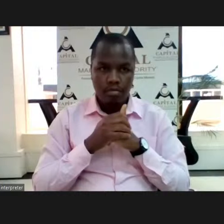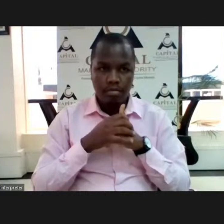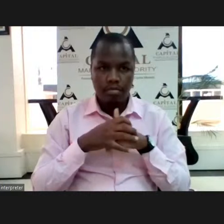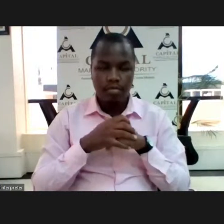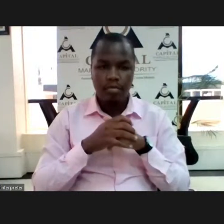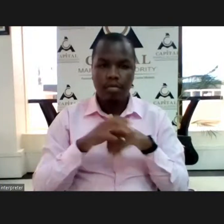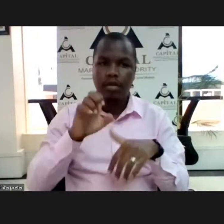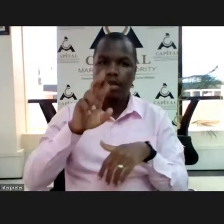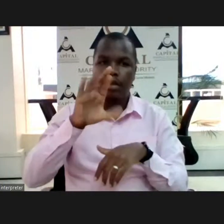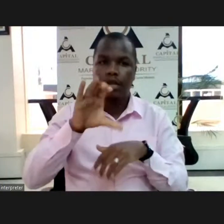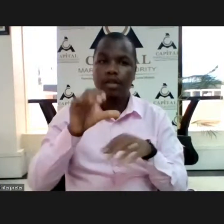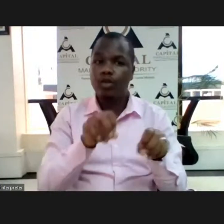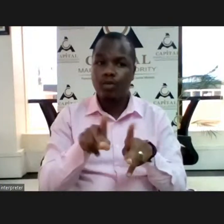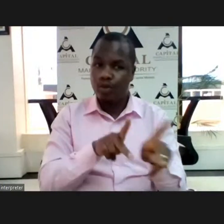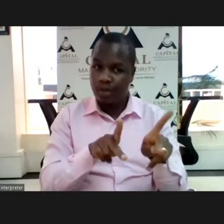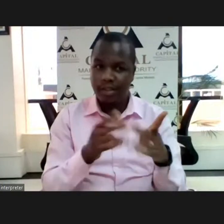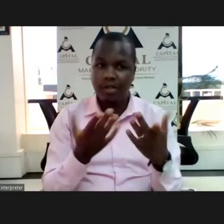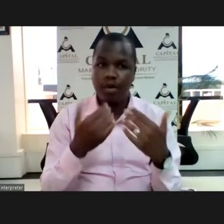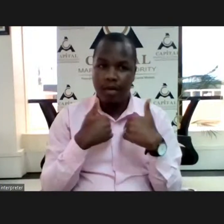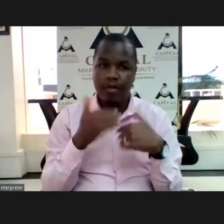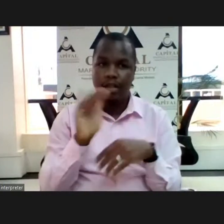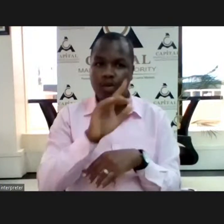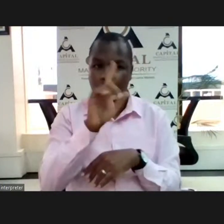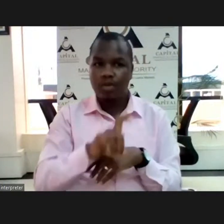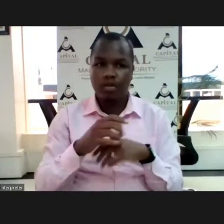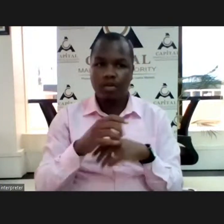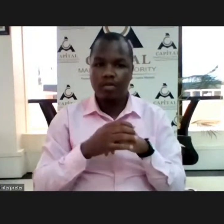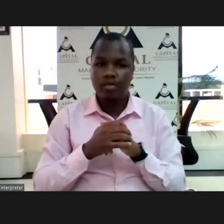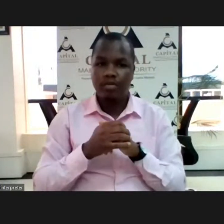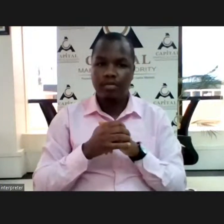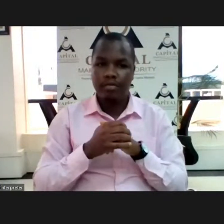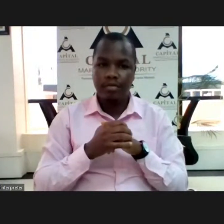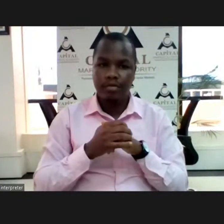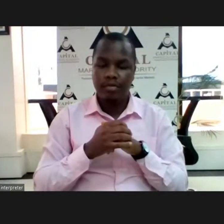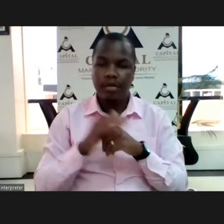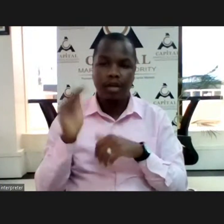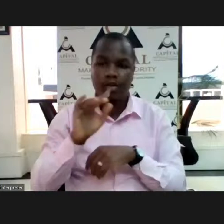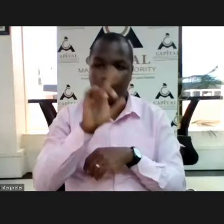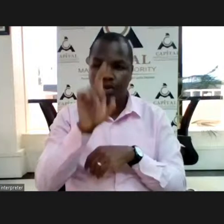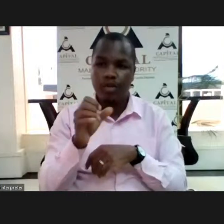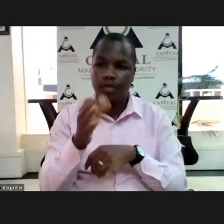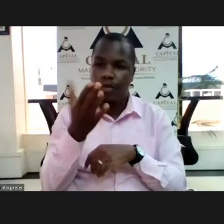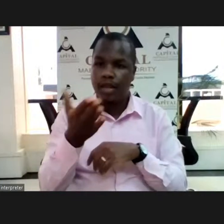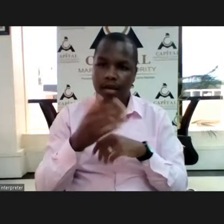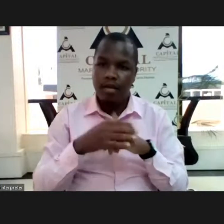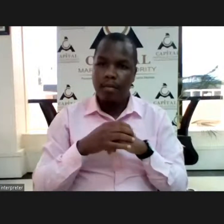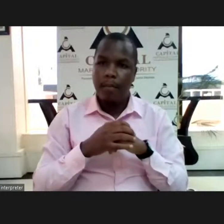Eric, this is an opportunity to ask a question if you're there.